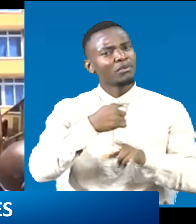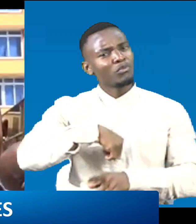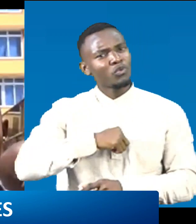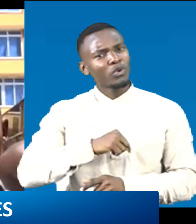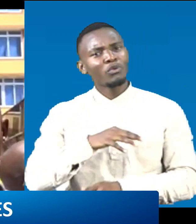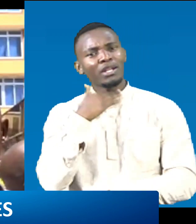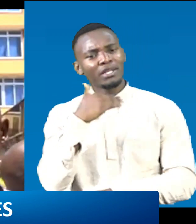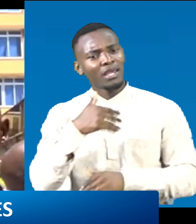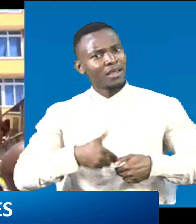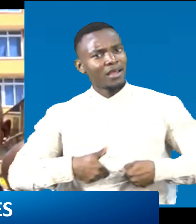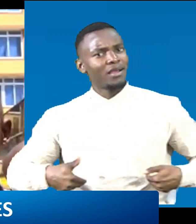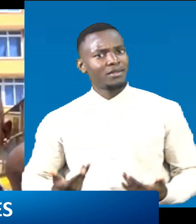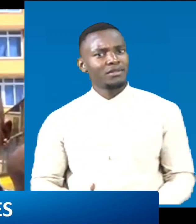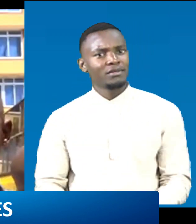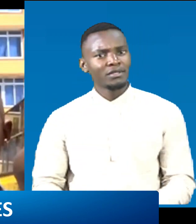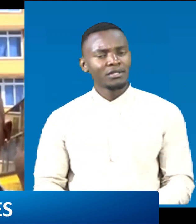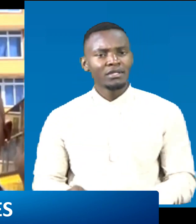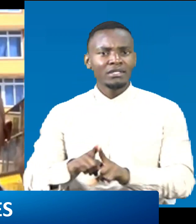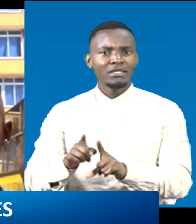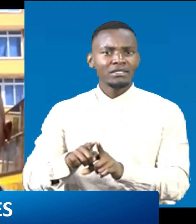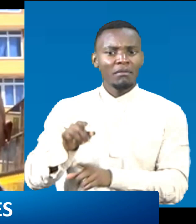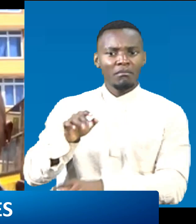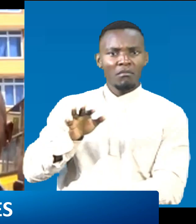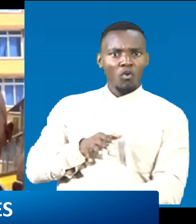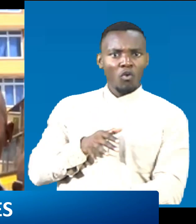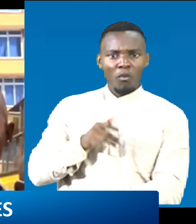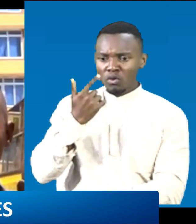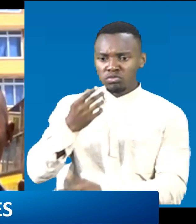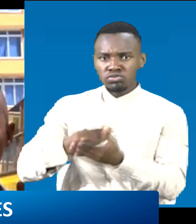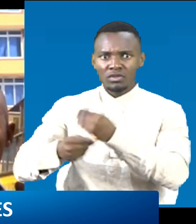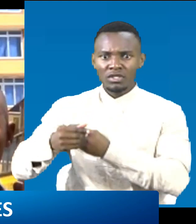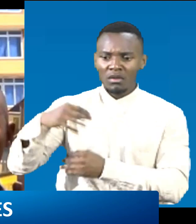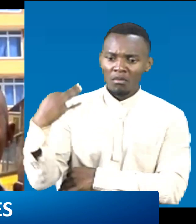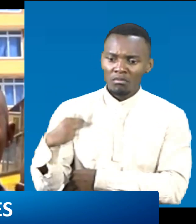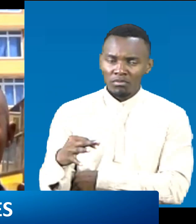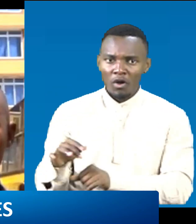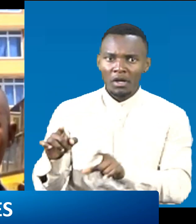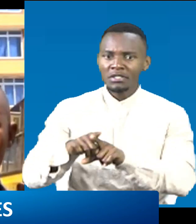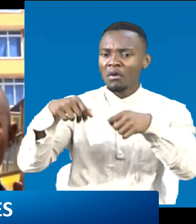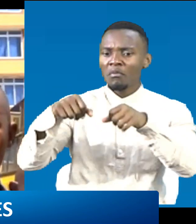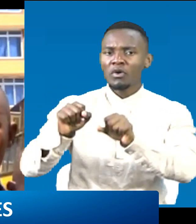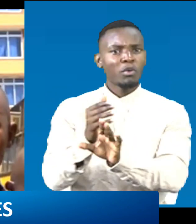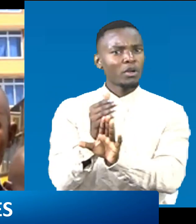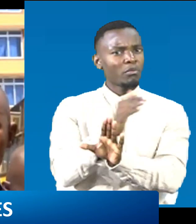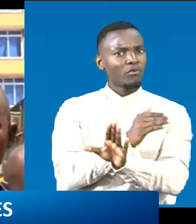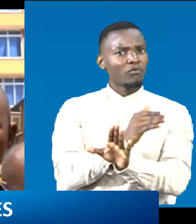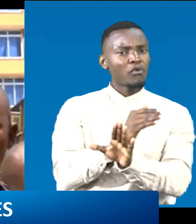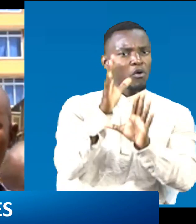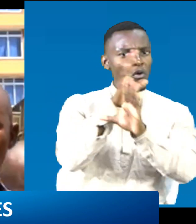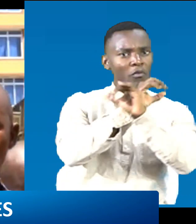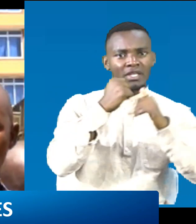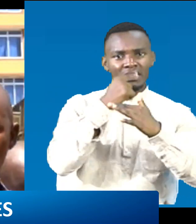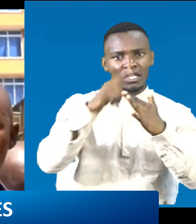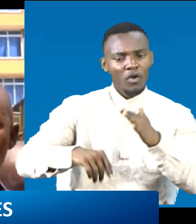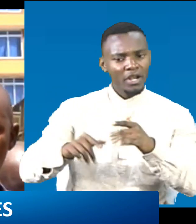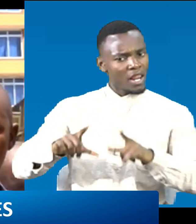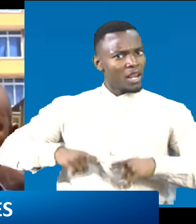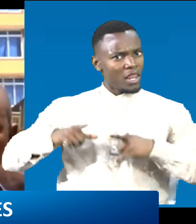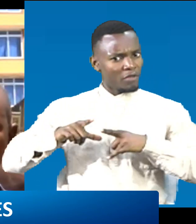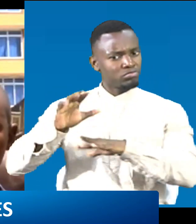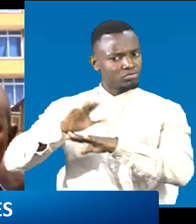na njaa. Mama mboga, watu wa bodaboda wale wenye walikuwa wanaambiwa ya kwamba maisha inaenda kukaa mzuri. Naona sasa